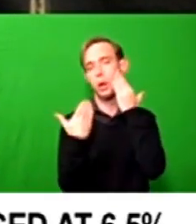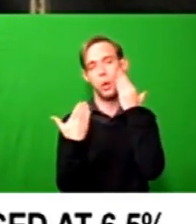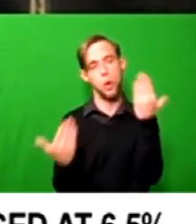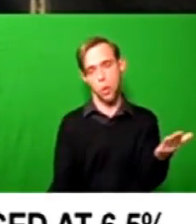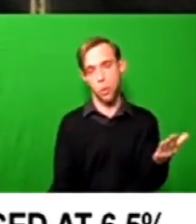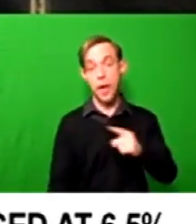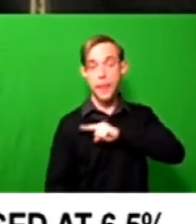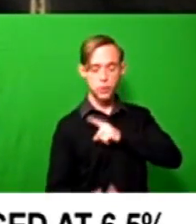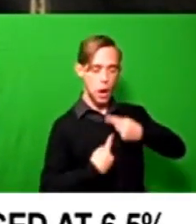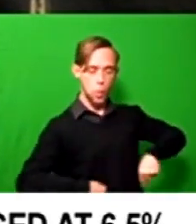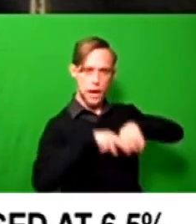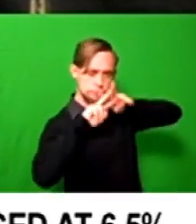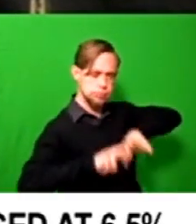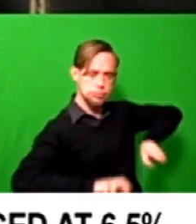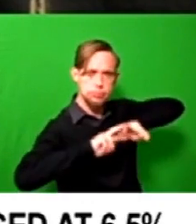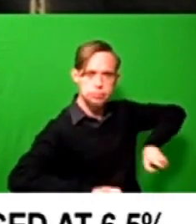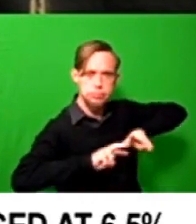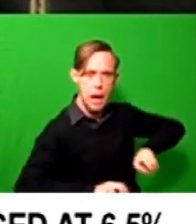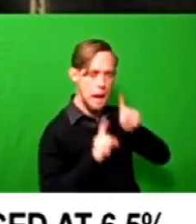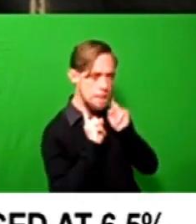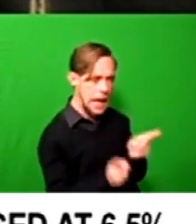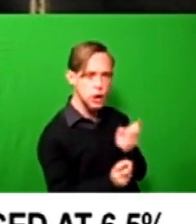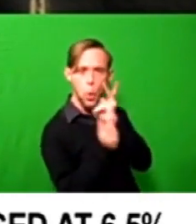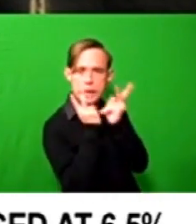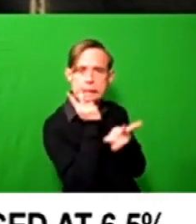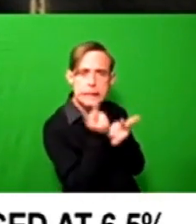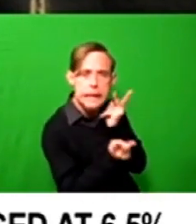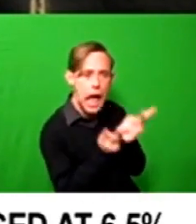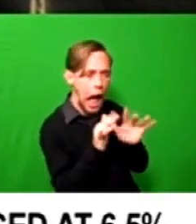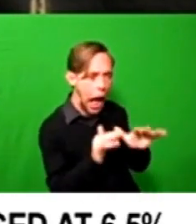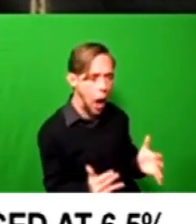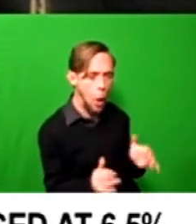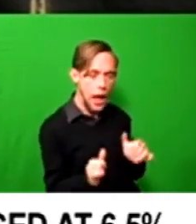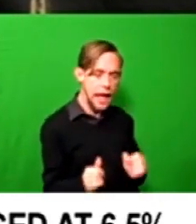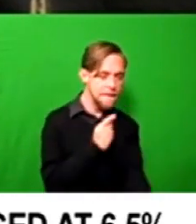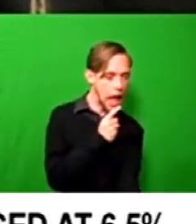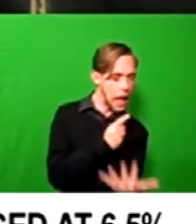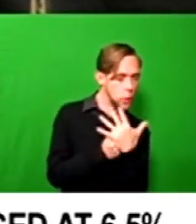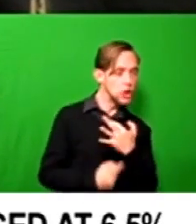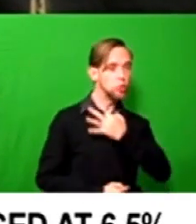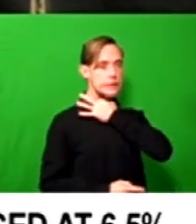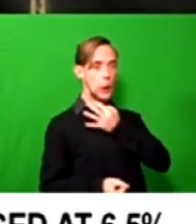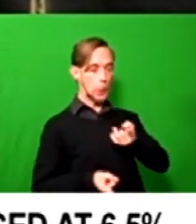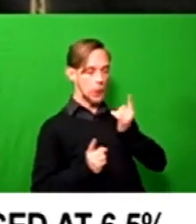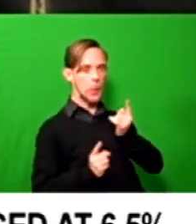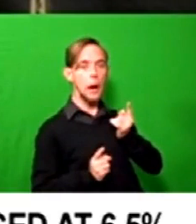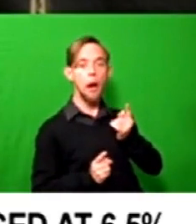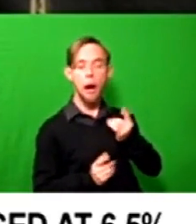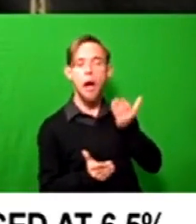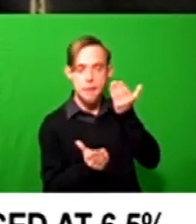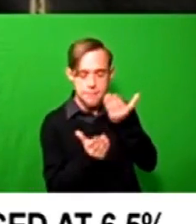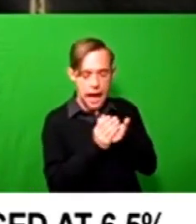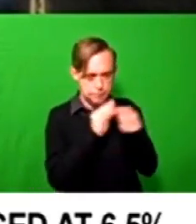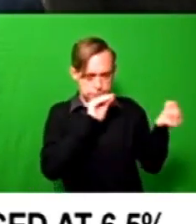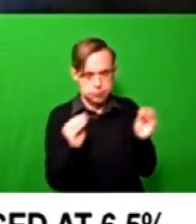data dependent, sensitive to the balance of risks to the outlook, and will seek to look